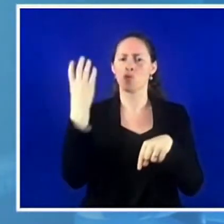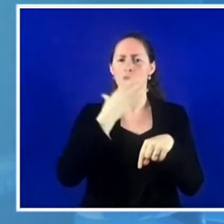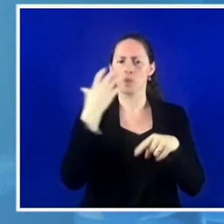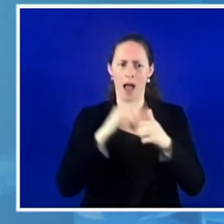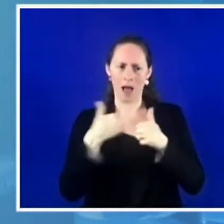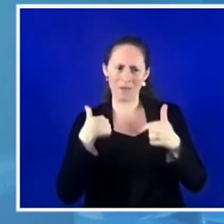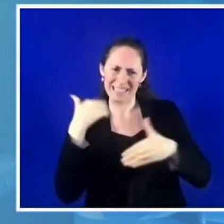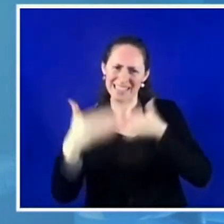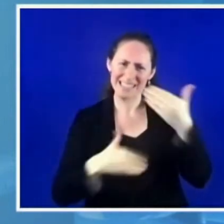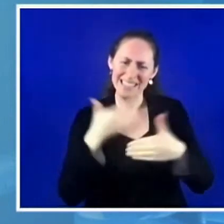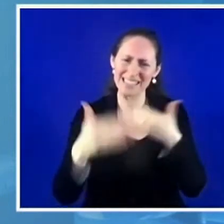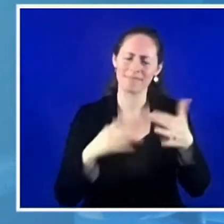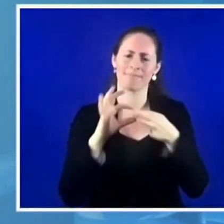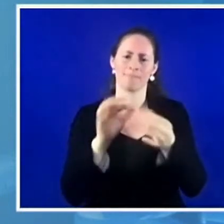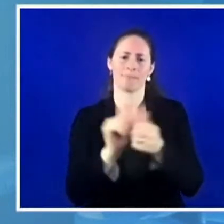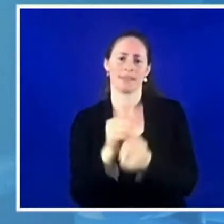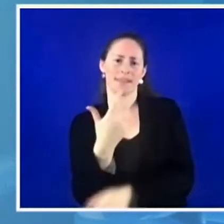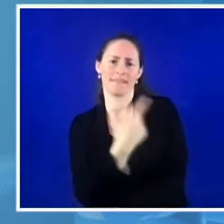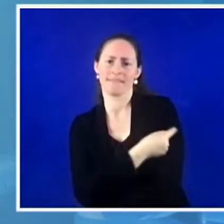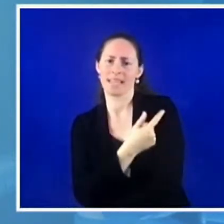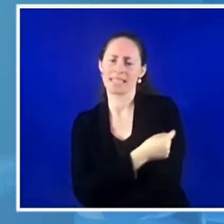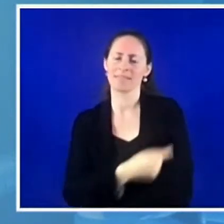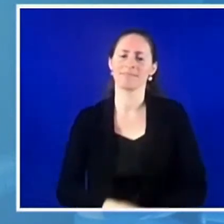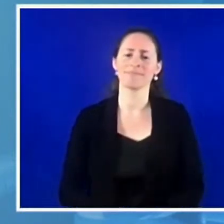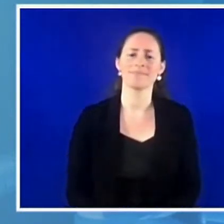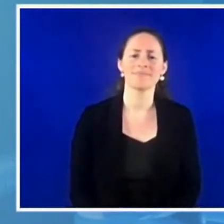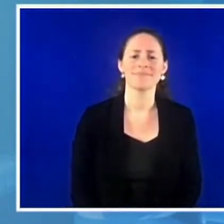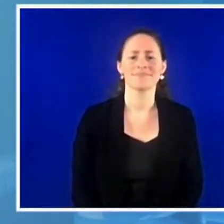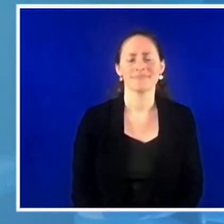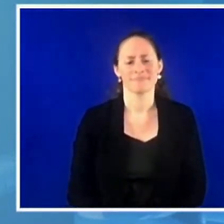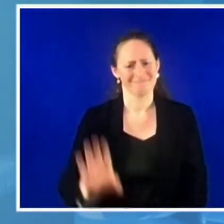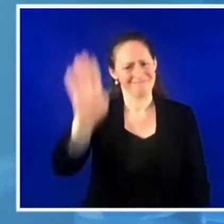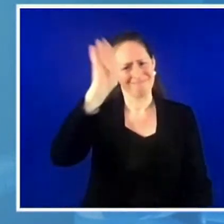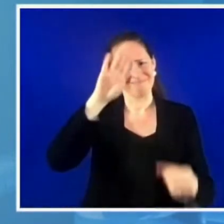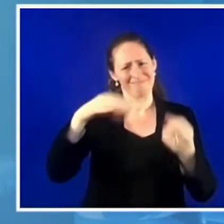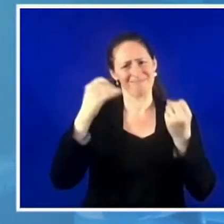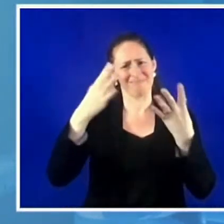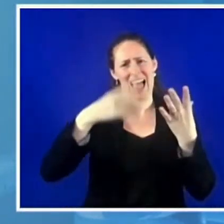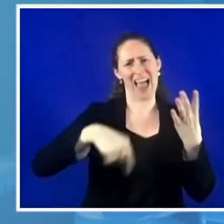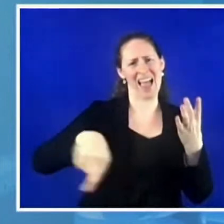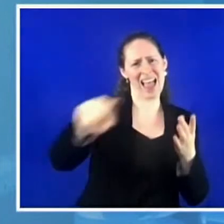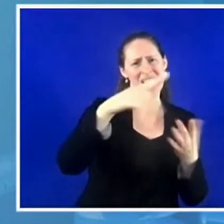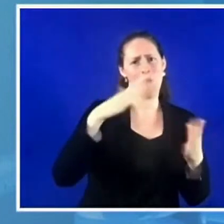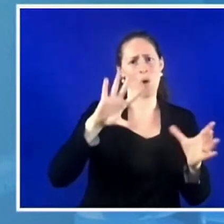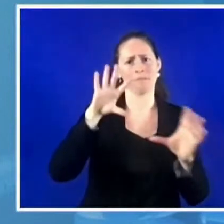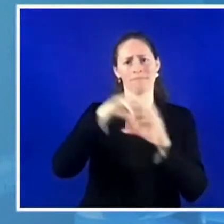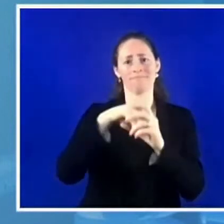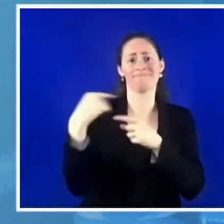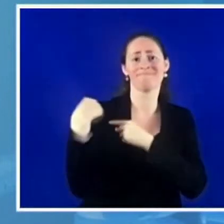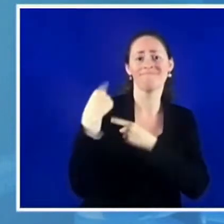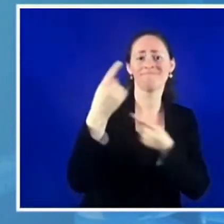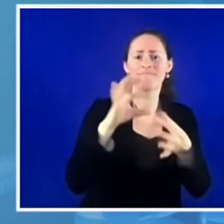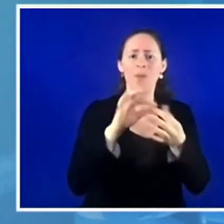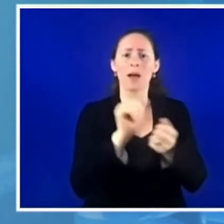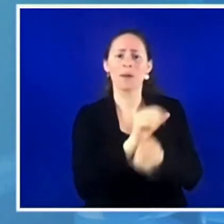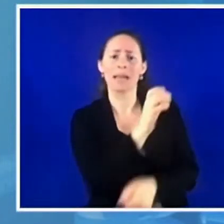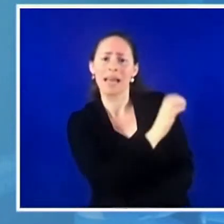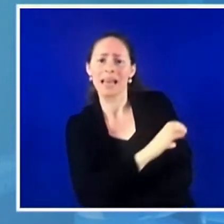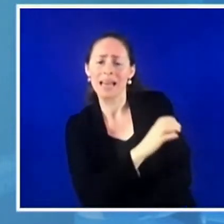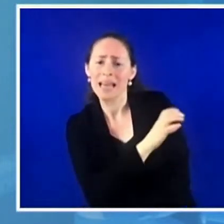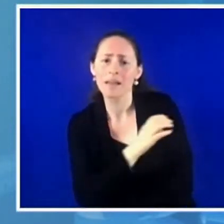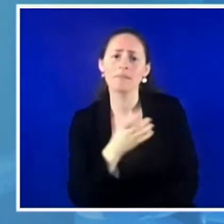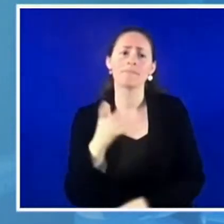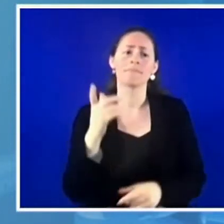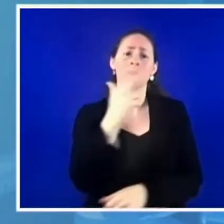of you have been on the front lines, in clinics and hospitals and health departments. I know that you've answered frantic patient calls